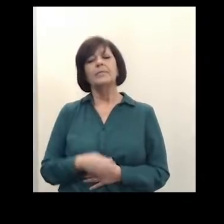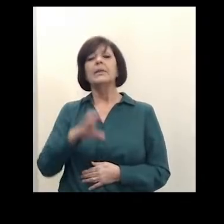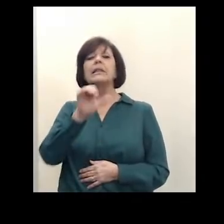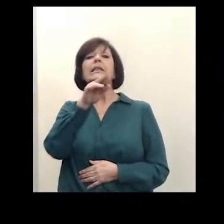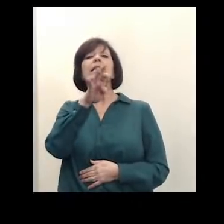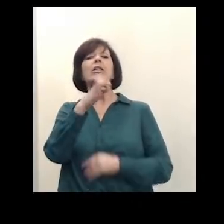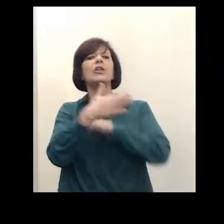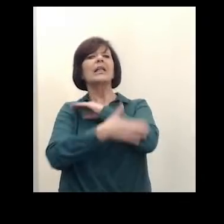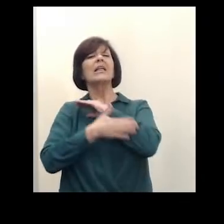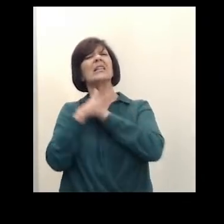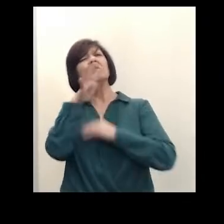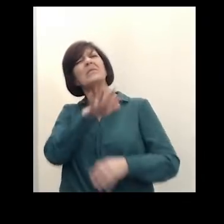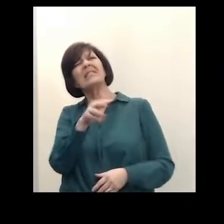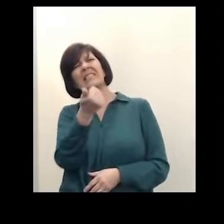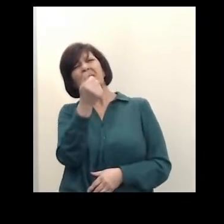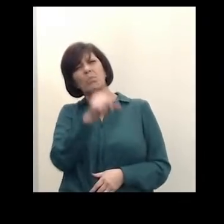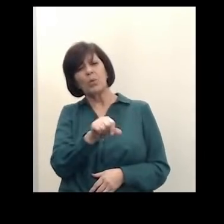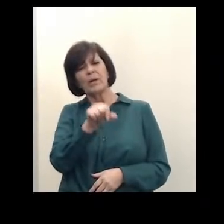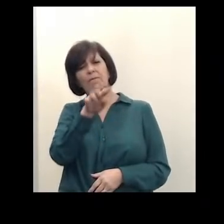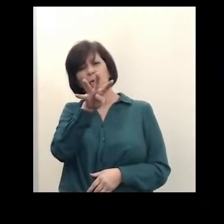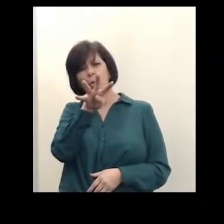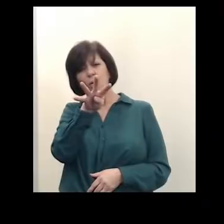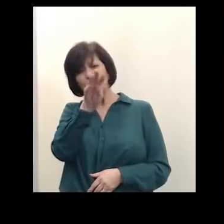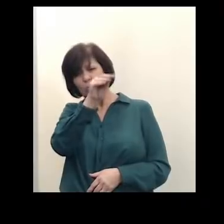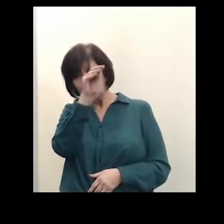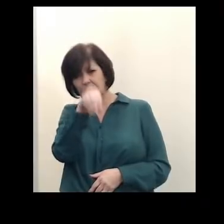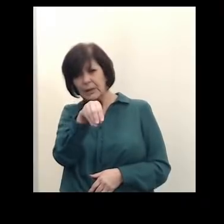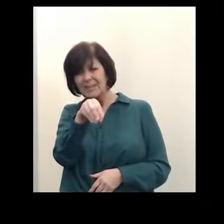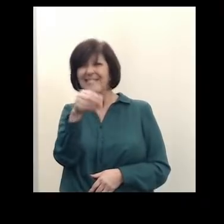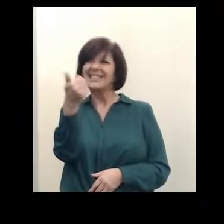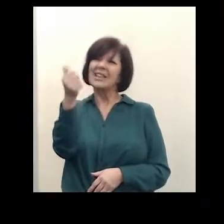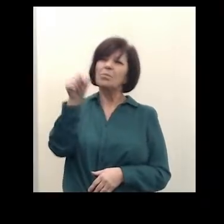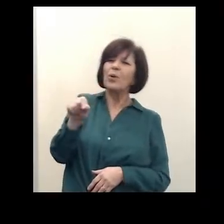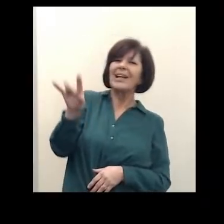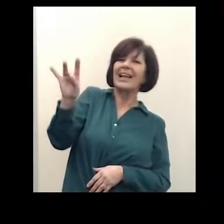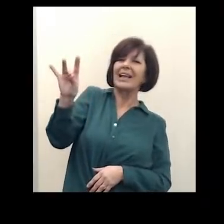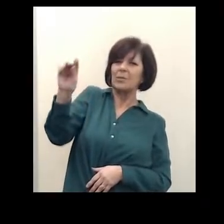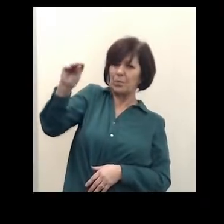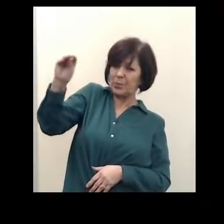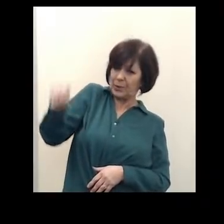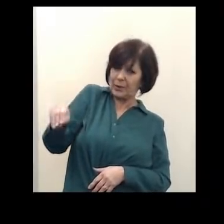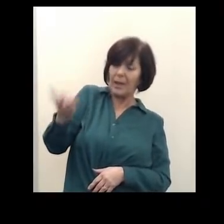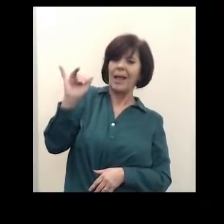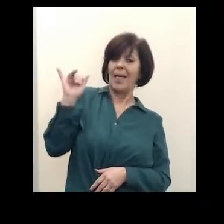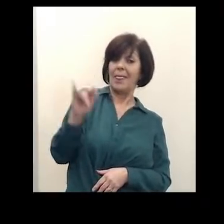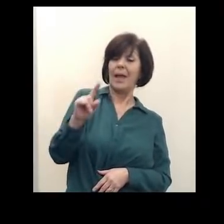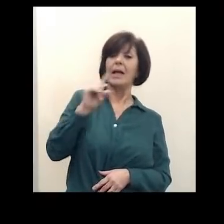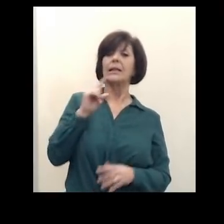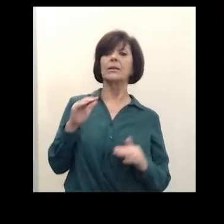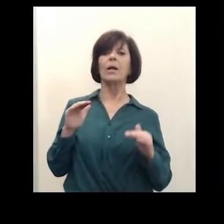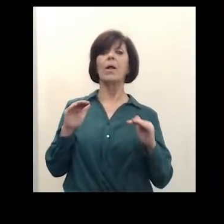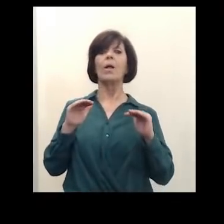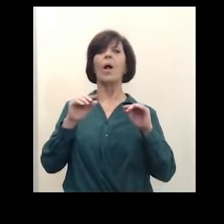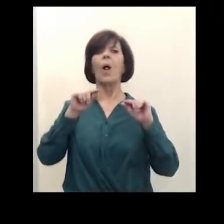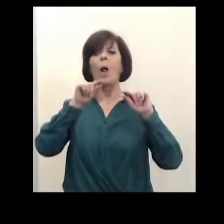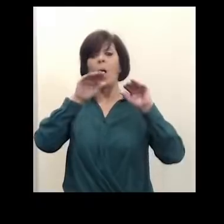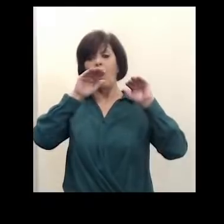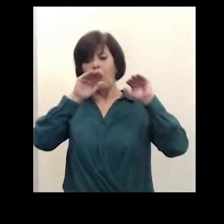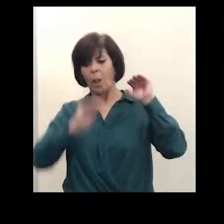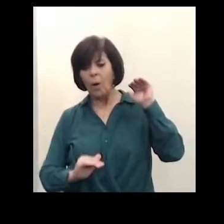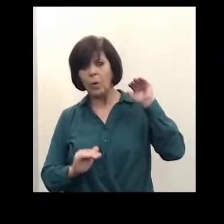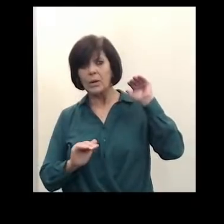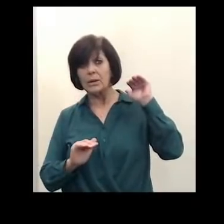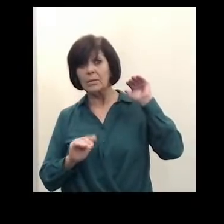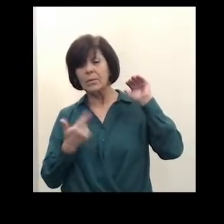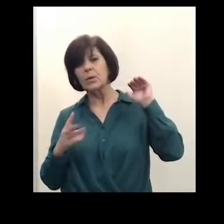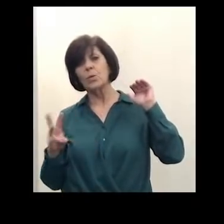around 10.4%. 10.8% on a 7-day period. That actually is the lowest rate among all the Western New York counties,